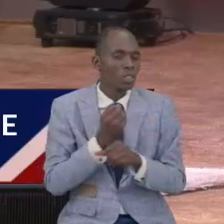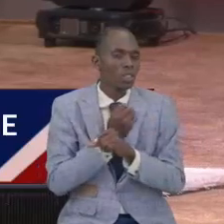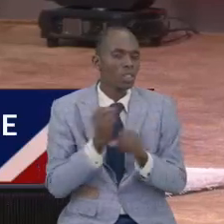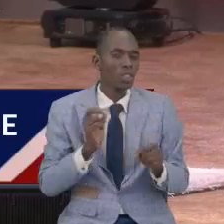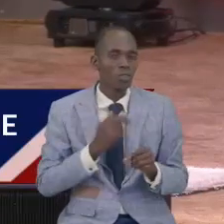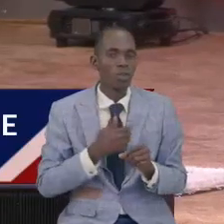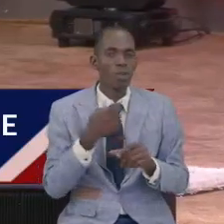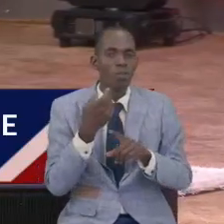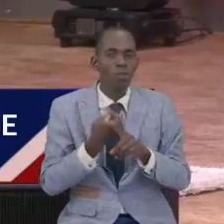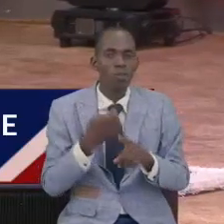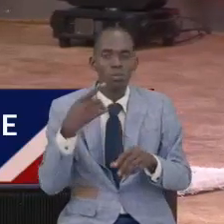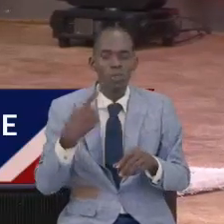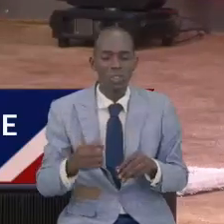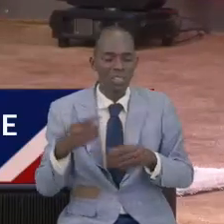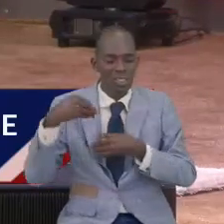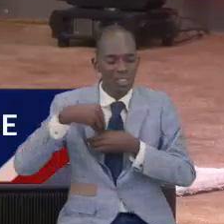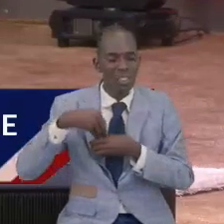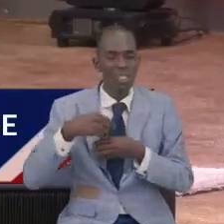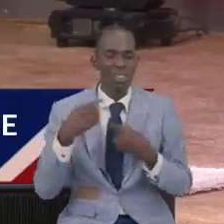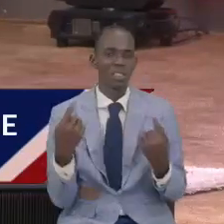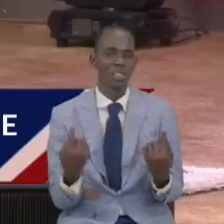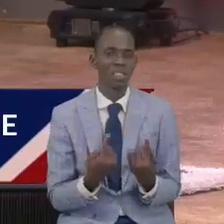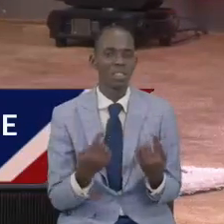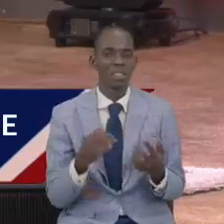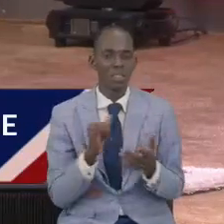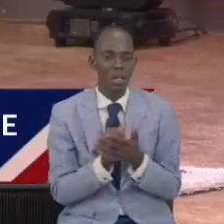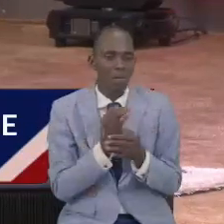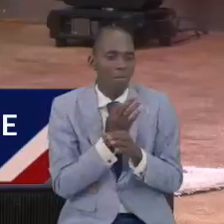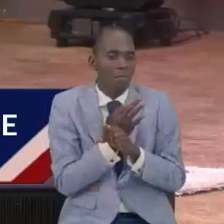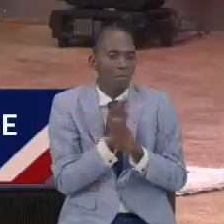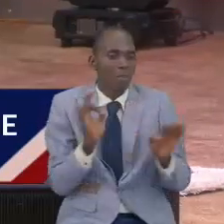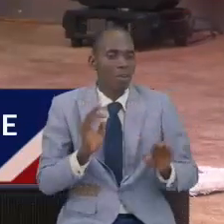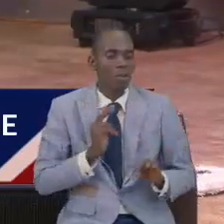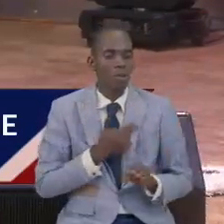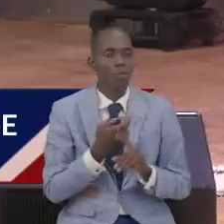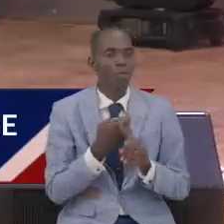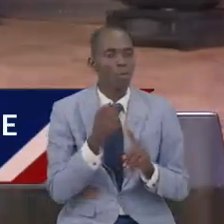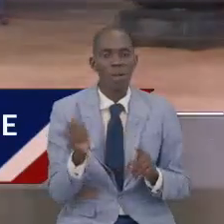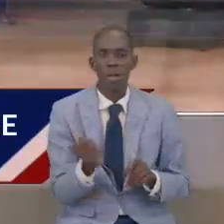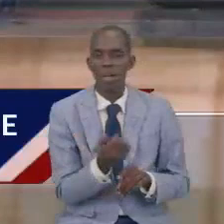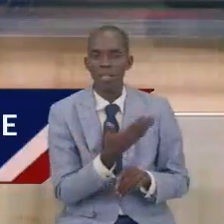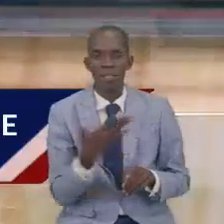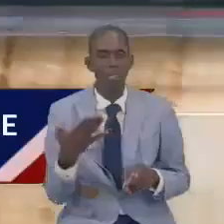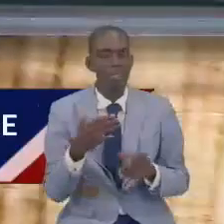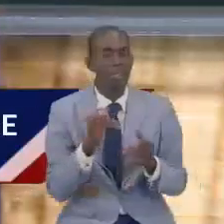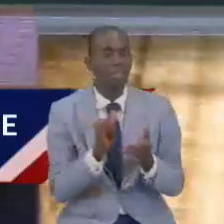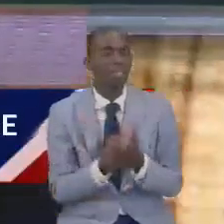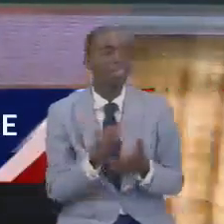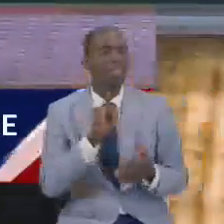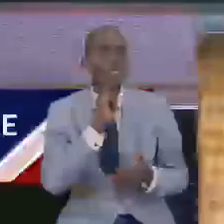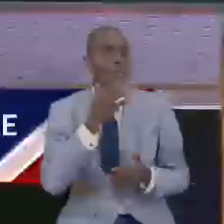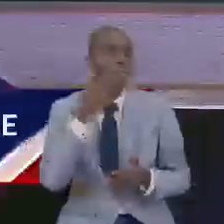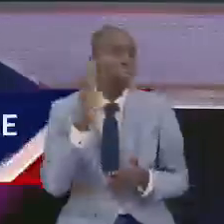the inner sin, that liberates us from anything that is evil. You understand knowledge?